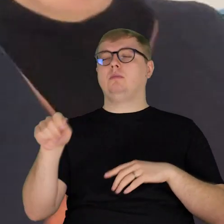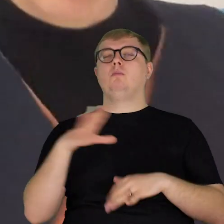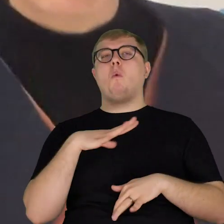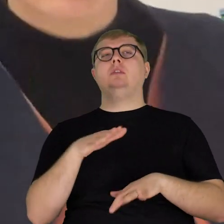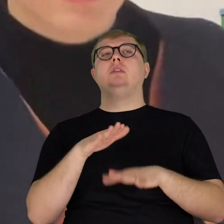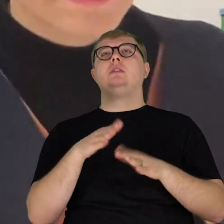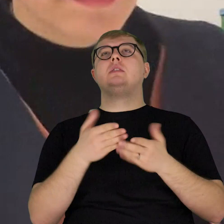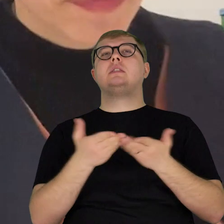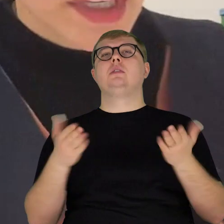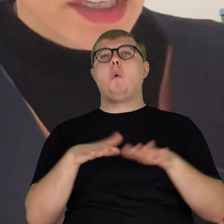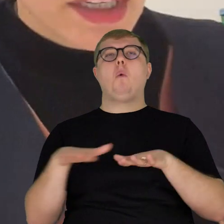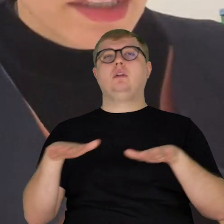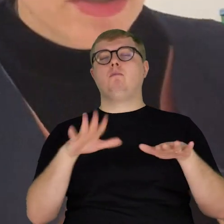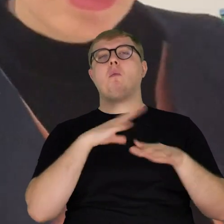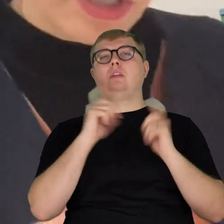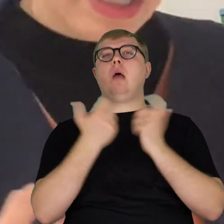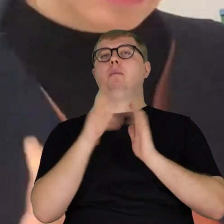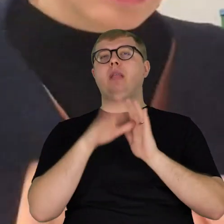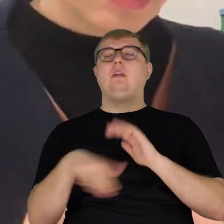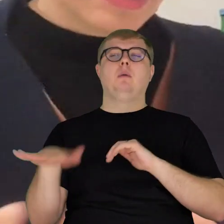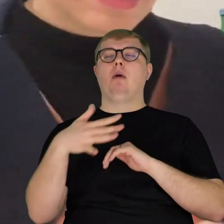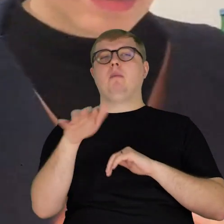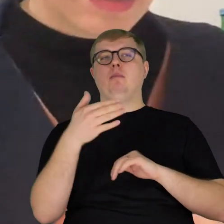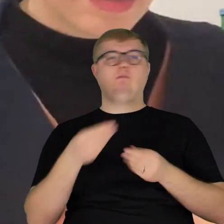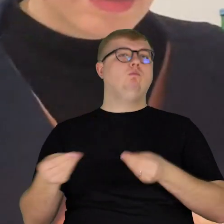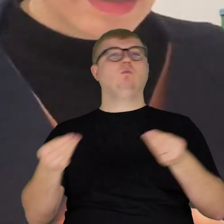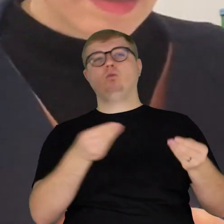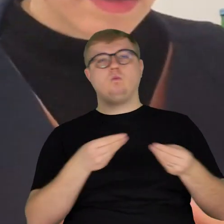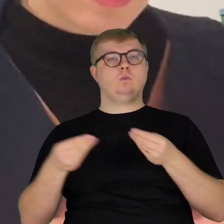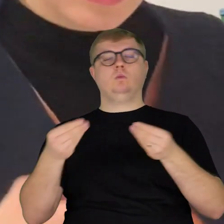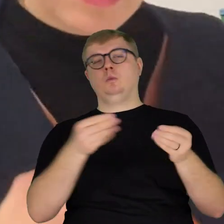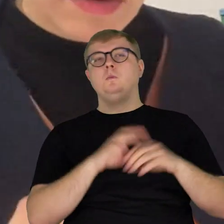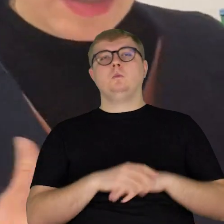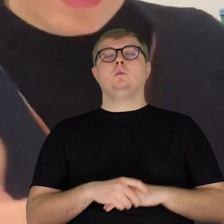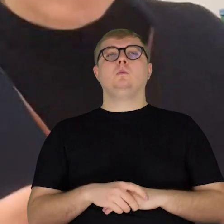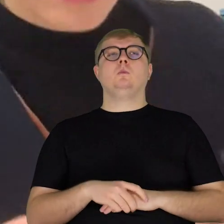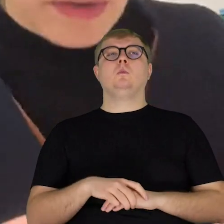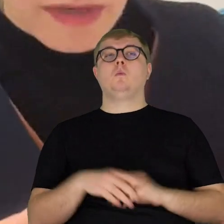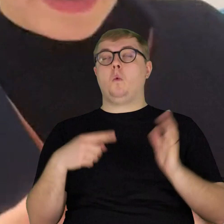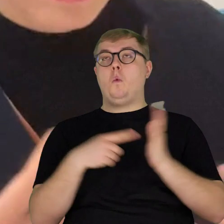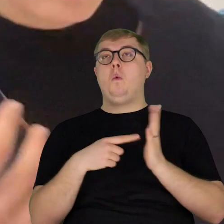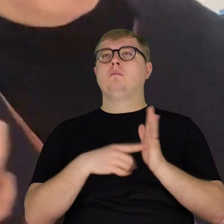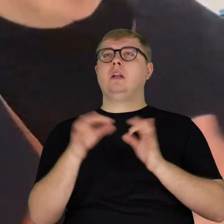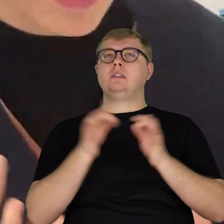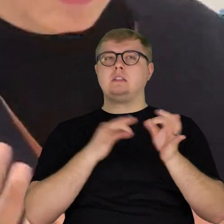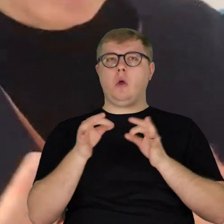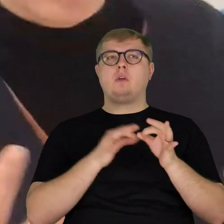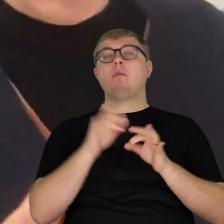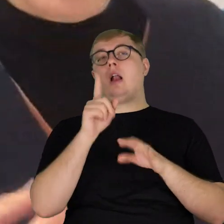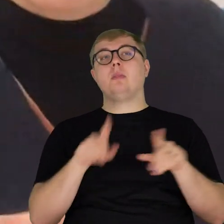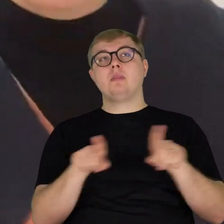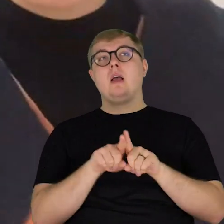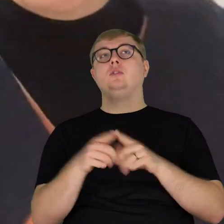city, and not only like this so the historical, the more biographical time, but